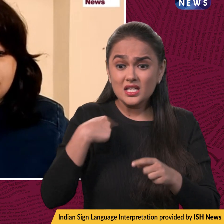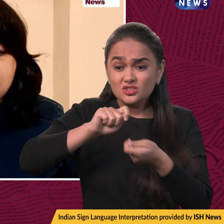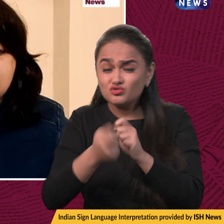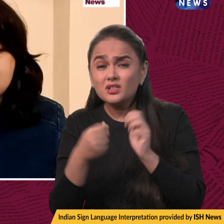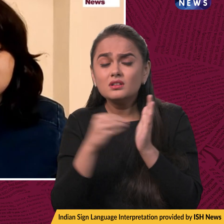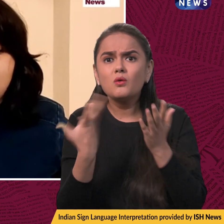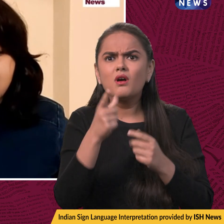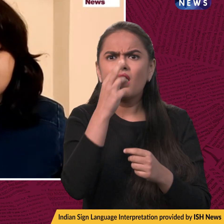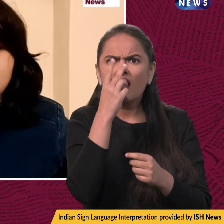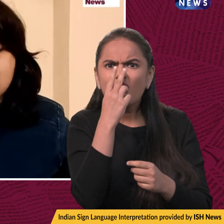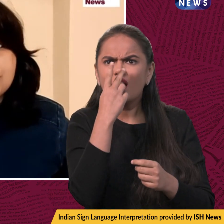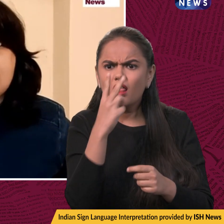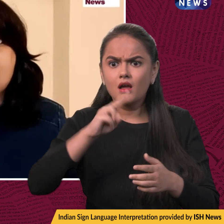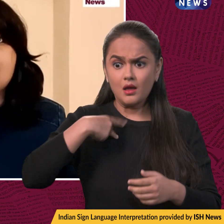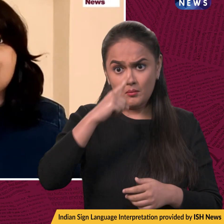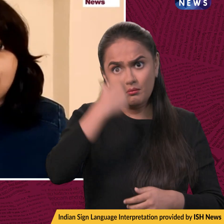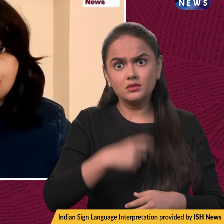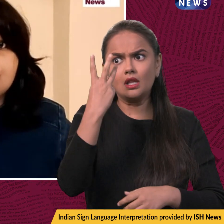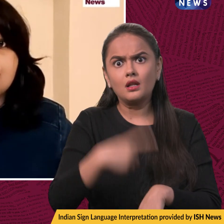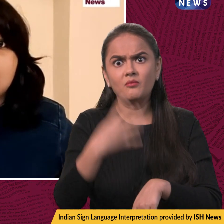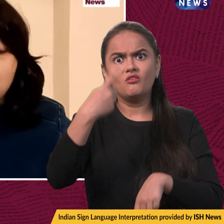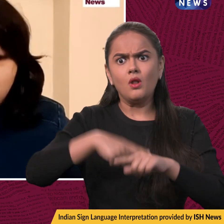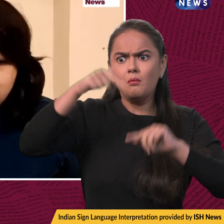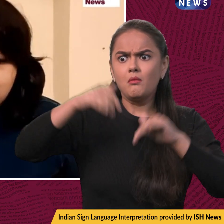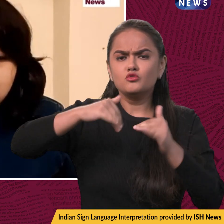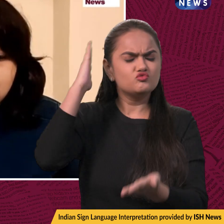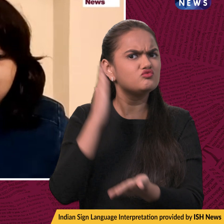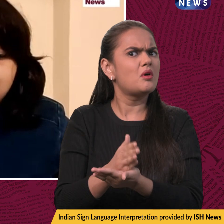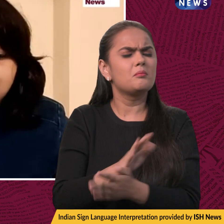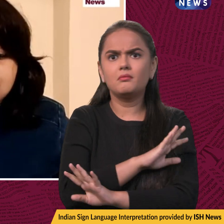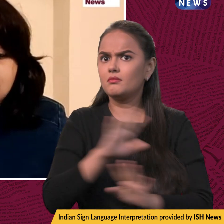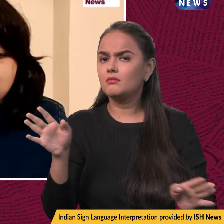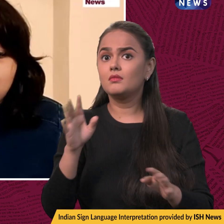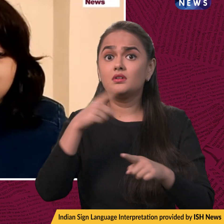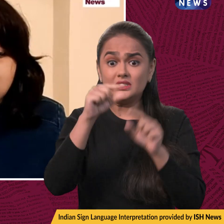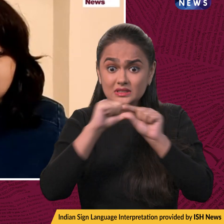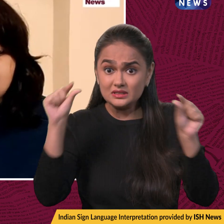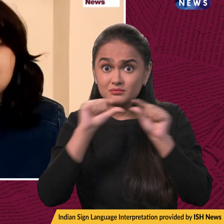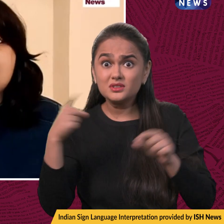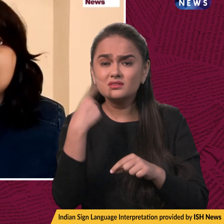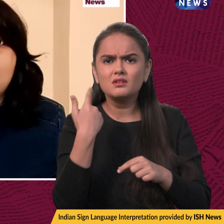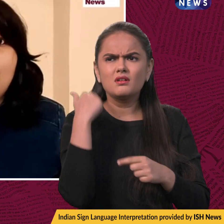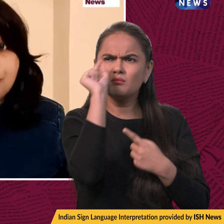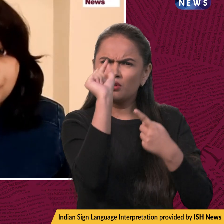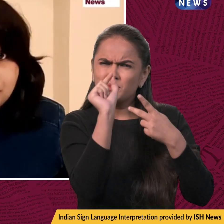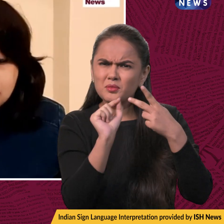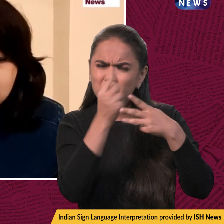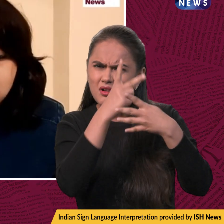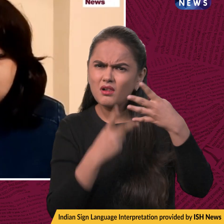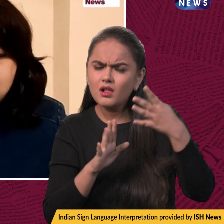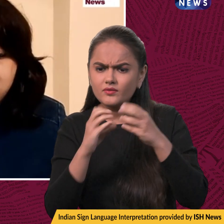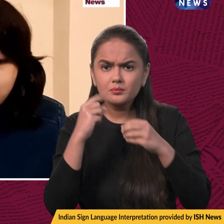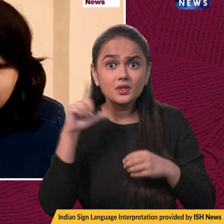was only meant to stop bogus and fraudulent voting. Now, according to the statement of objects and reasons of the